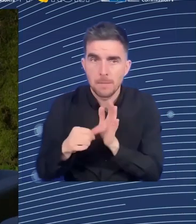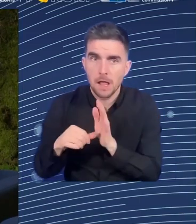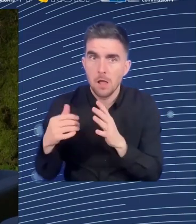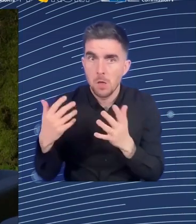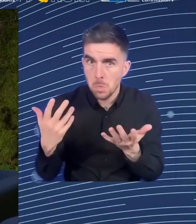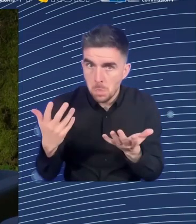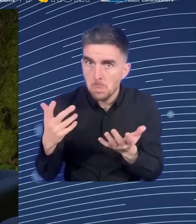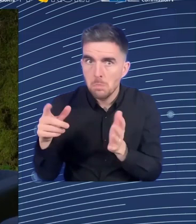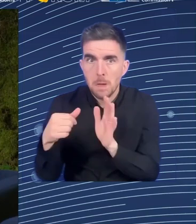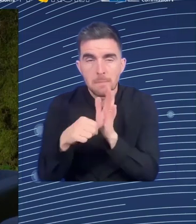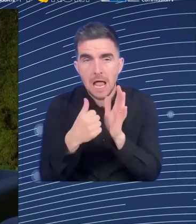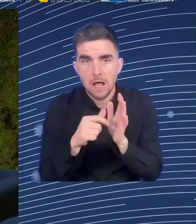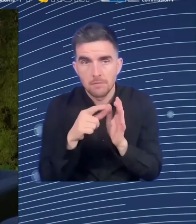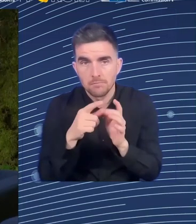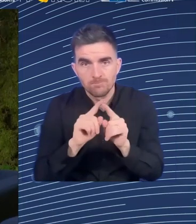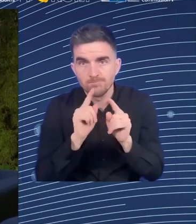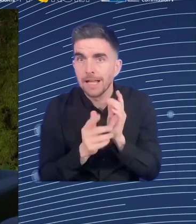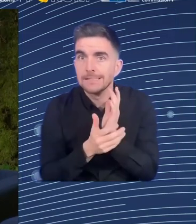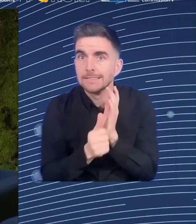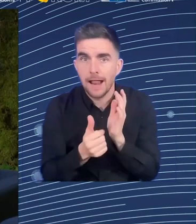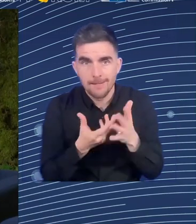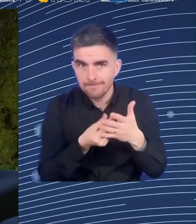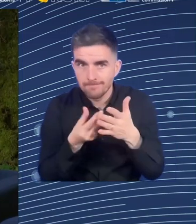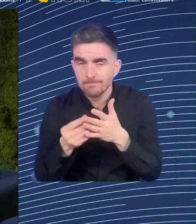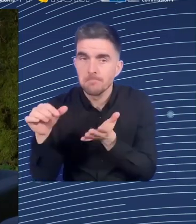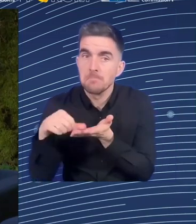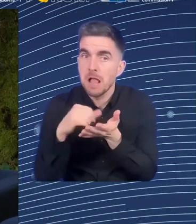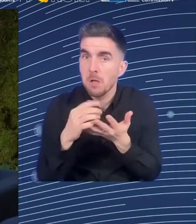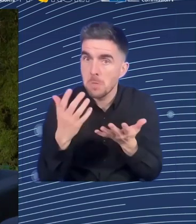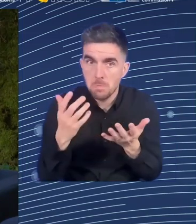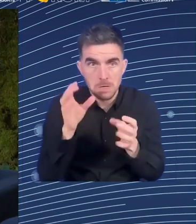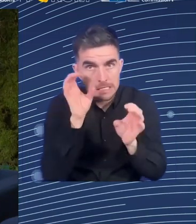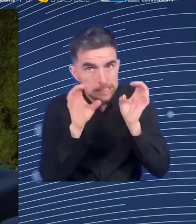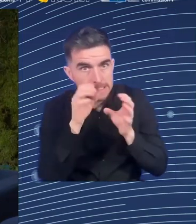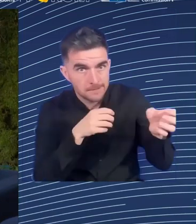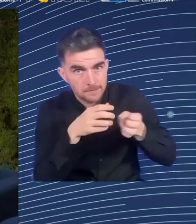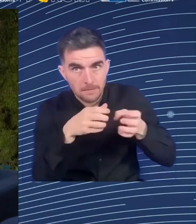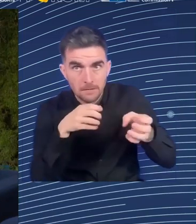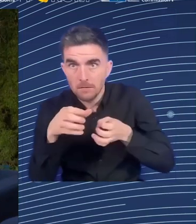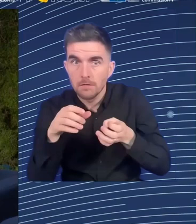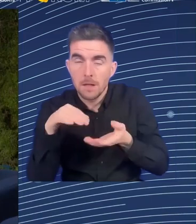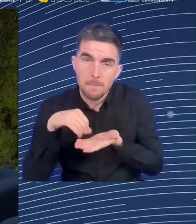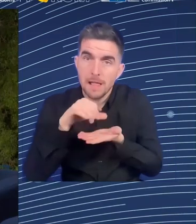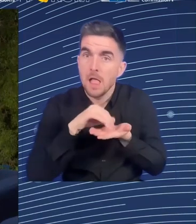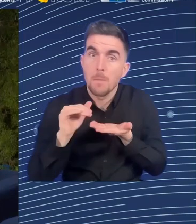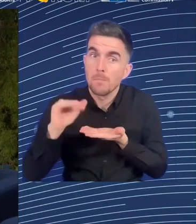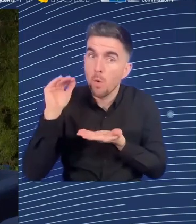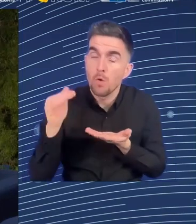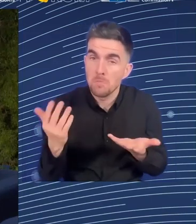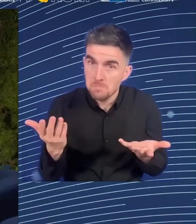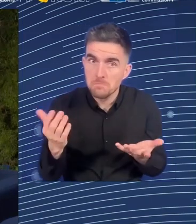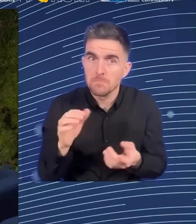medium enterprises may not be able to do. And also individuals from their side, that they're in shortage occupations, they may set